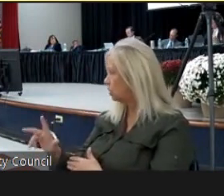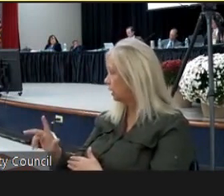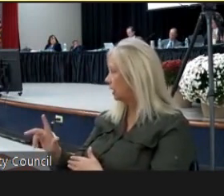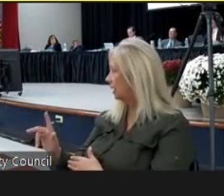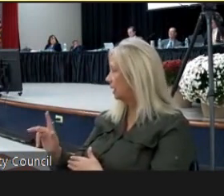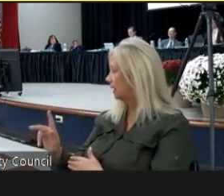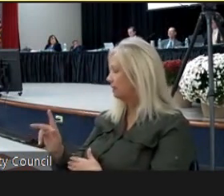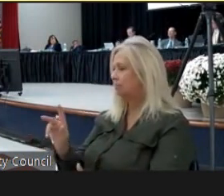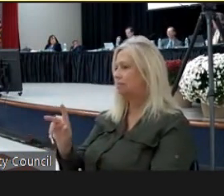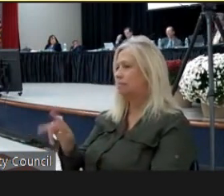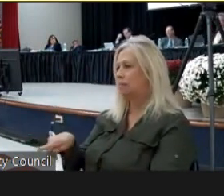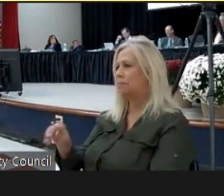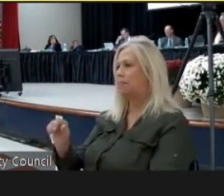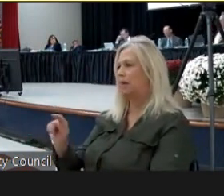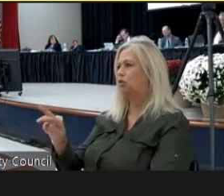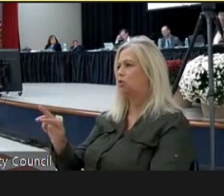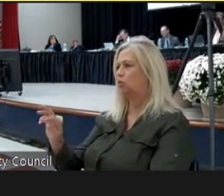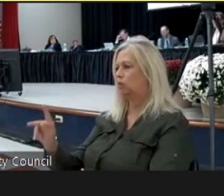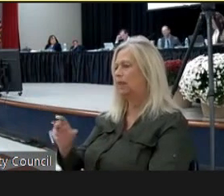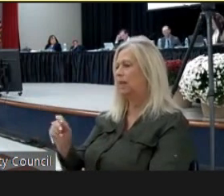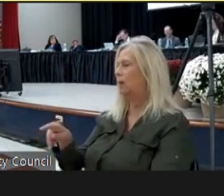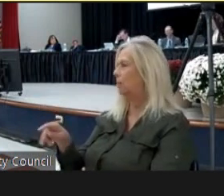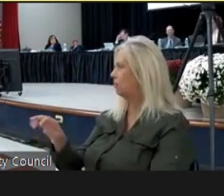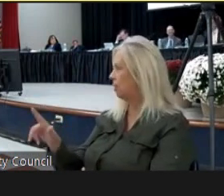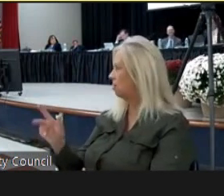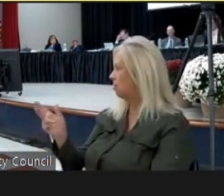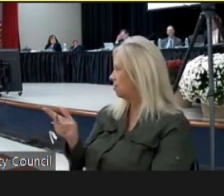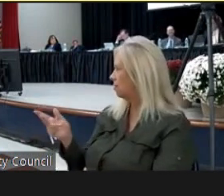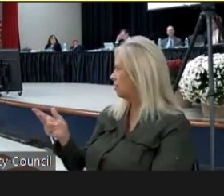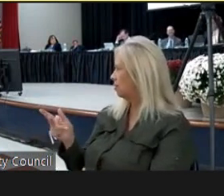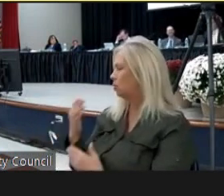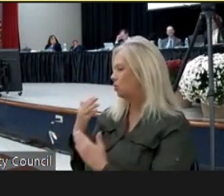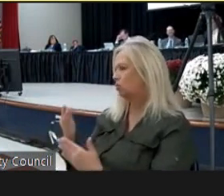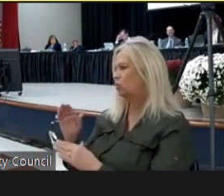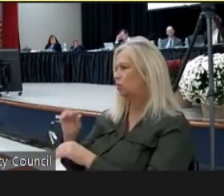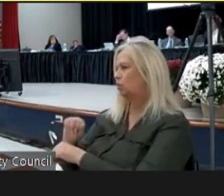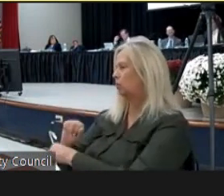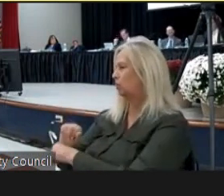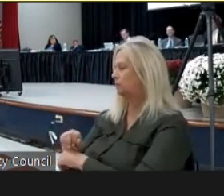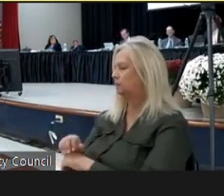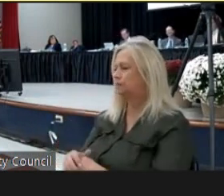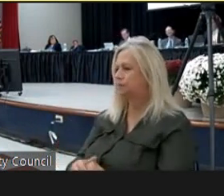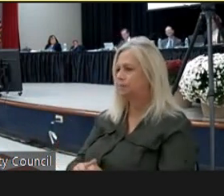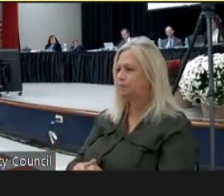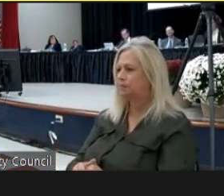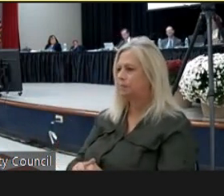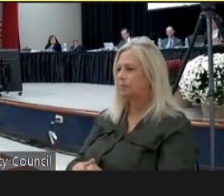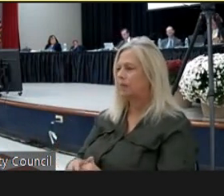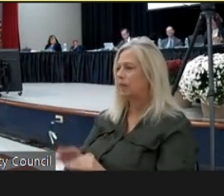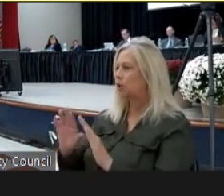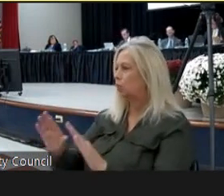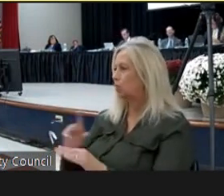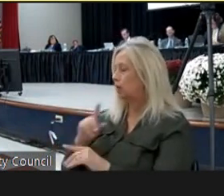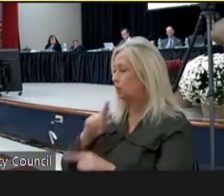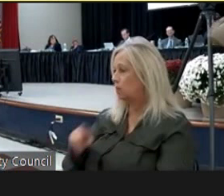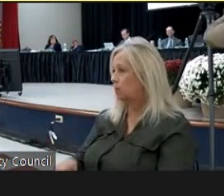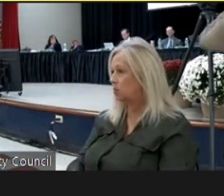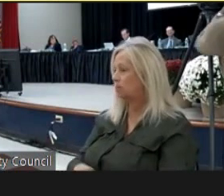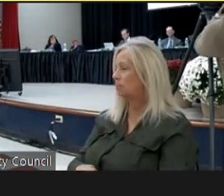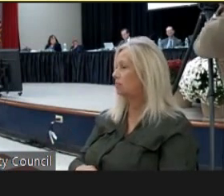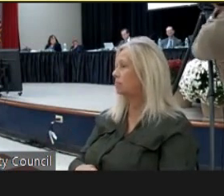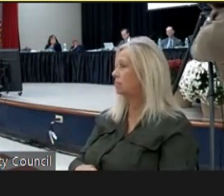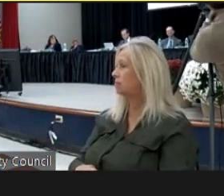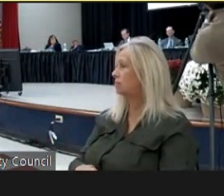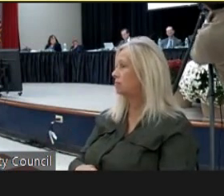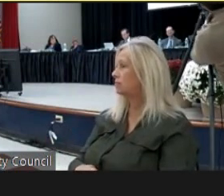it's Clearwater Revival and 3 Ps. Great report. I would like to do this on,